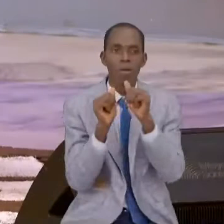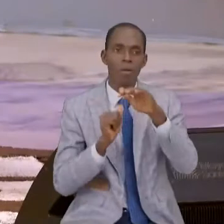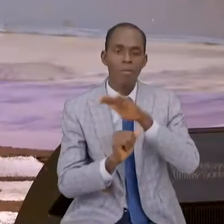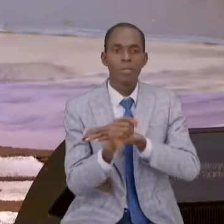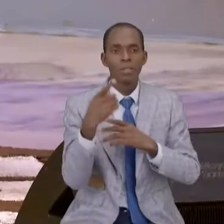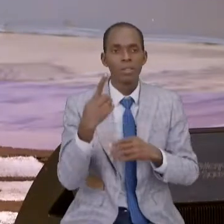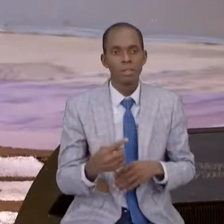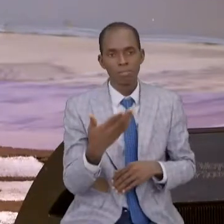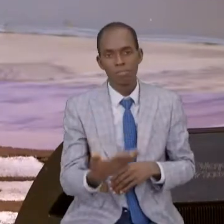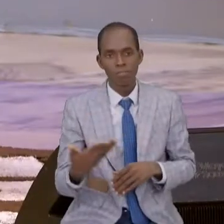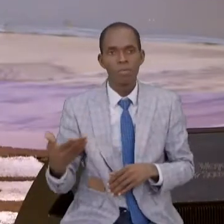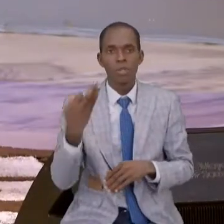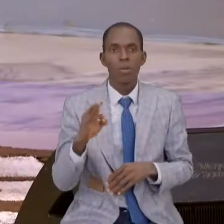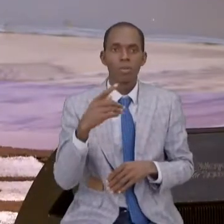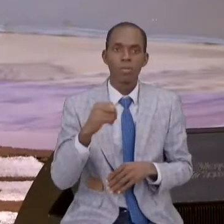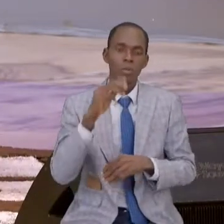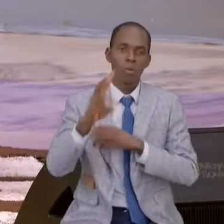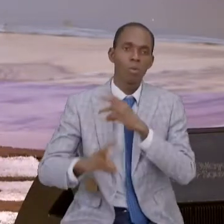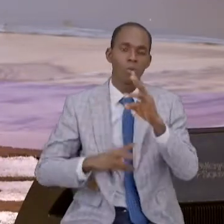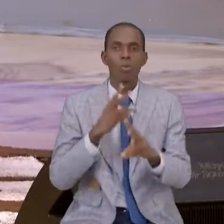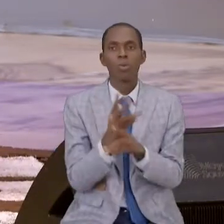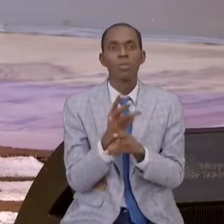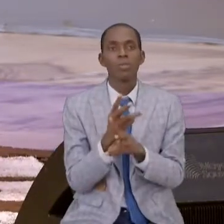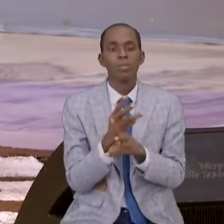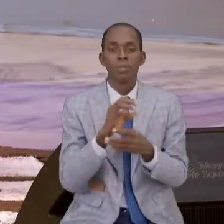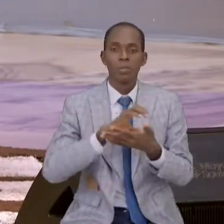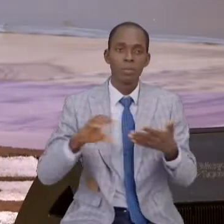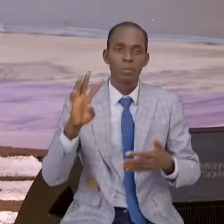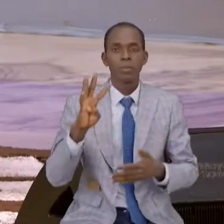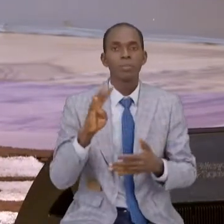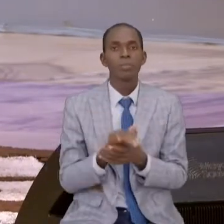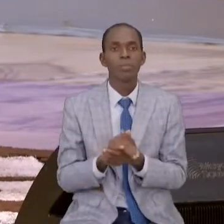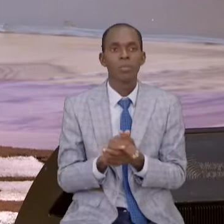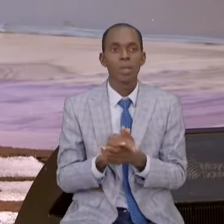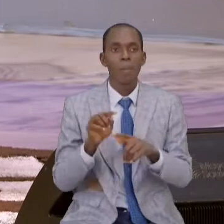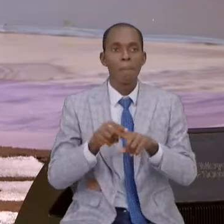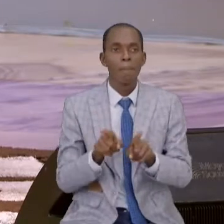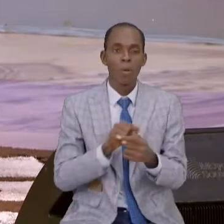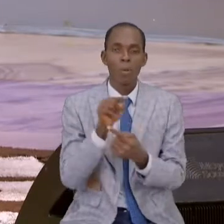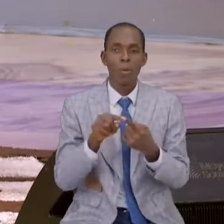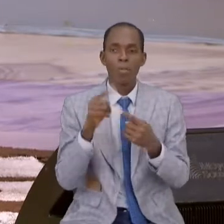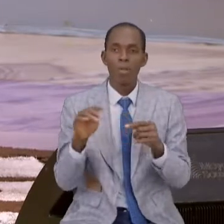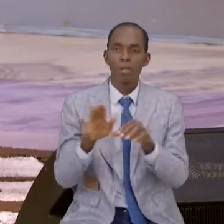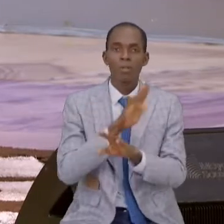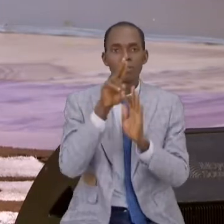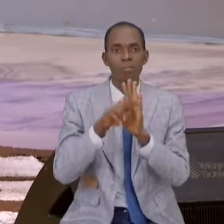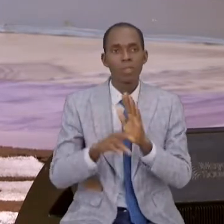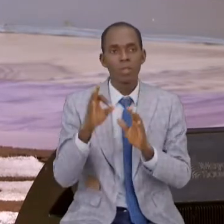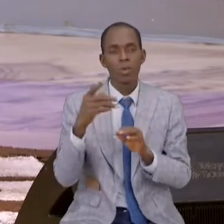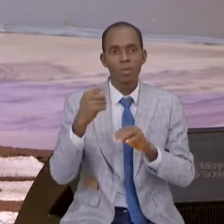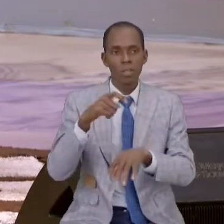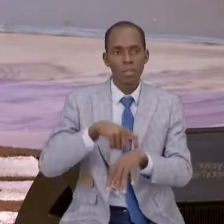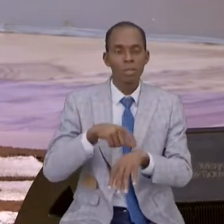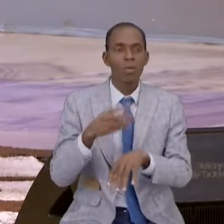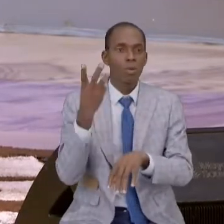the elements of the world. Verse 4, but when the fullness of the time